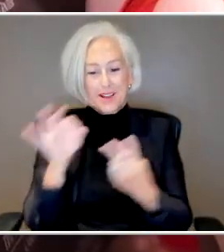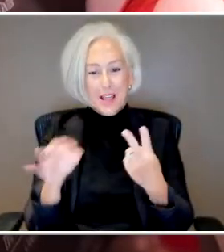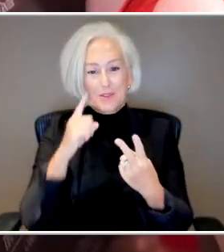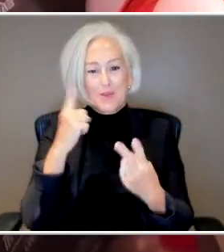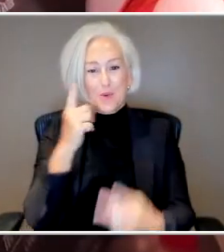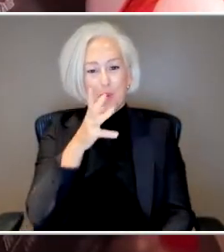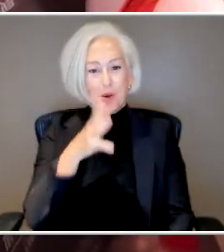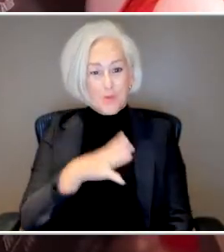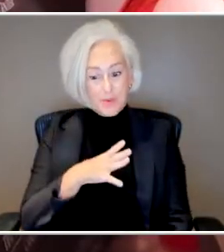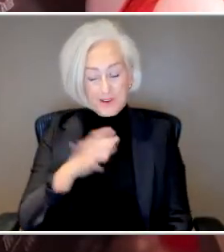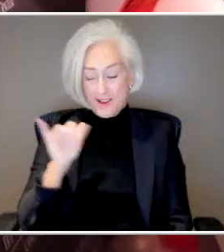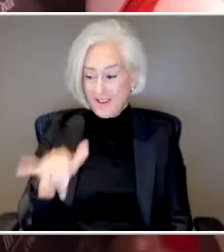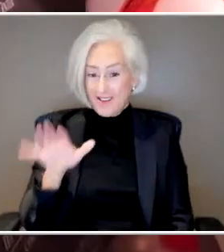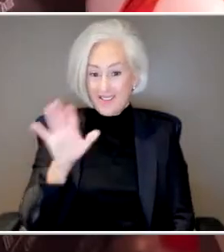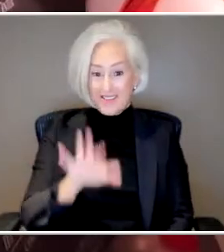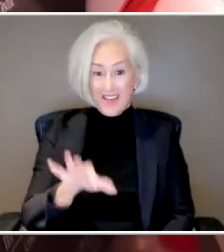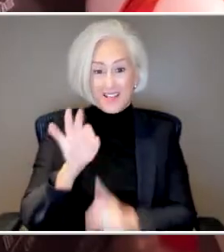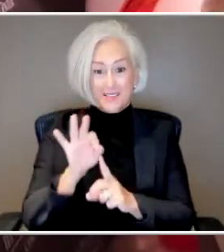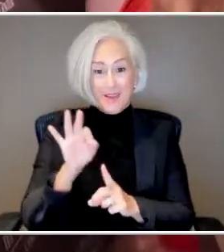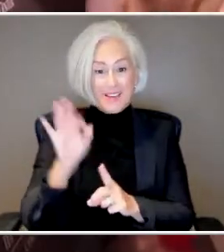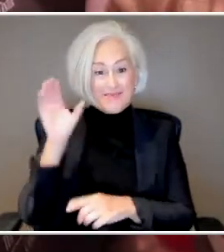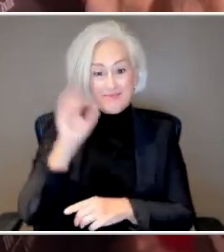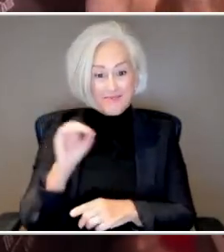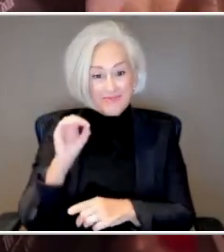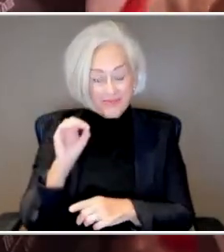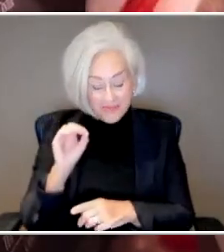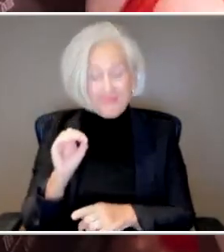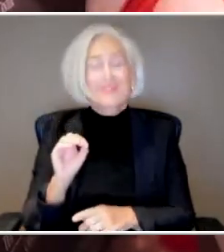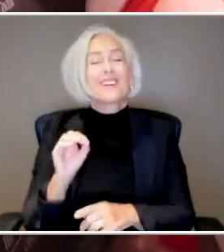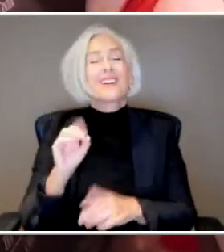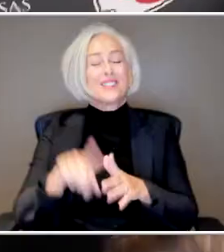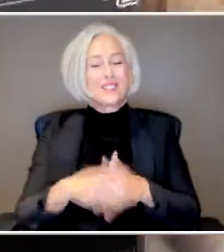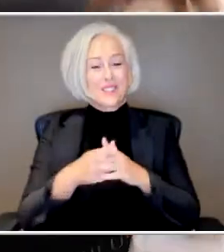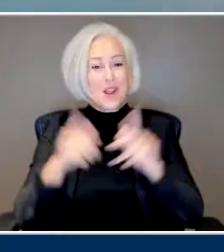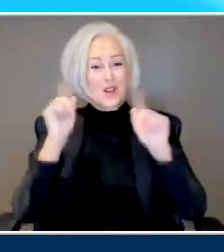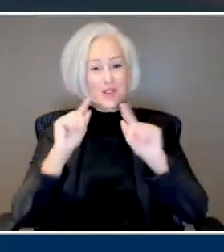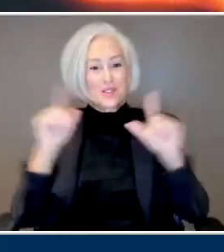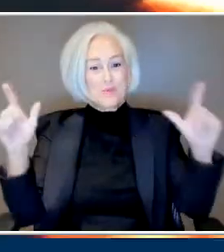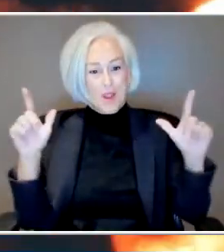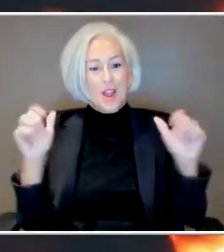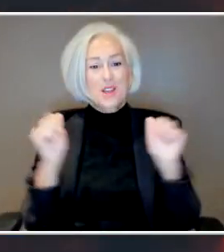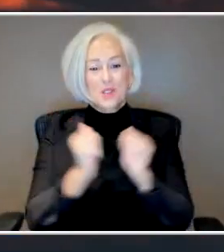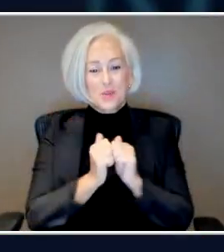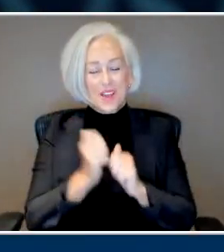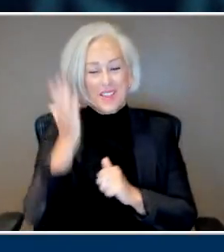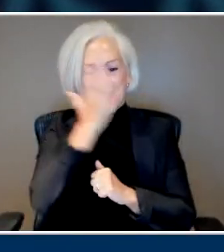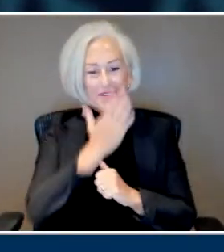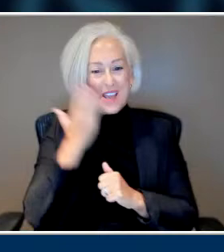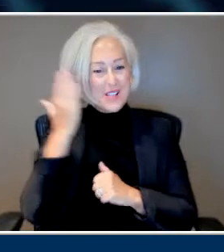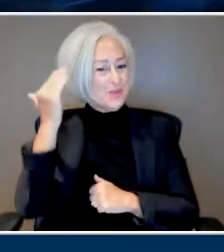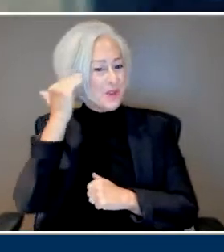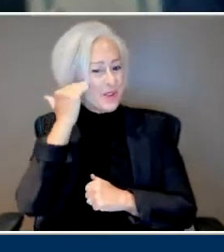special surprise from a familiar face with a familiar disease.